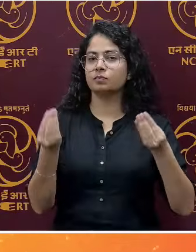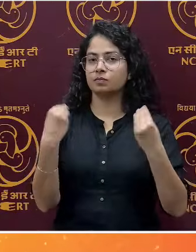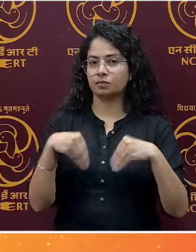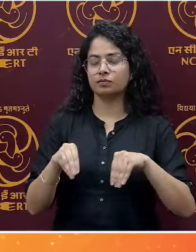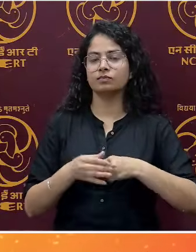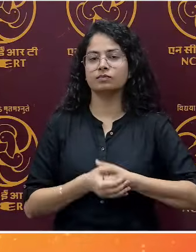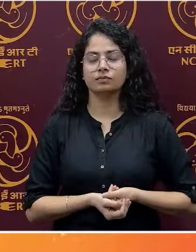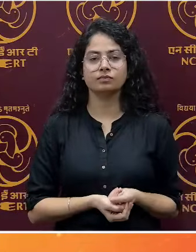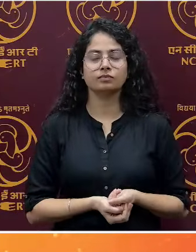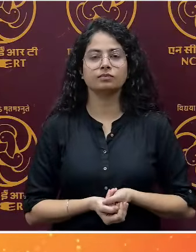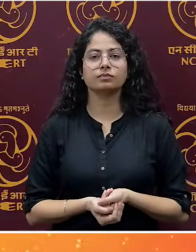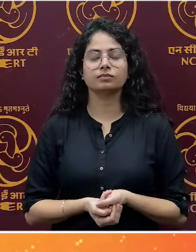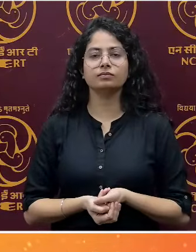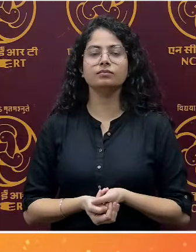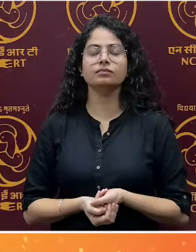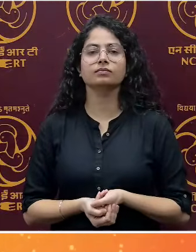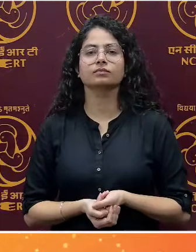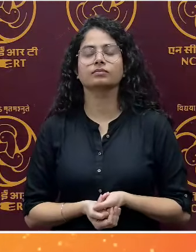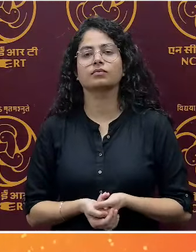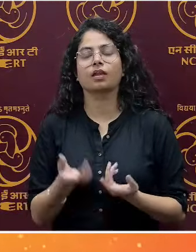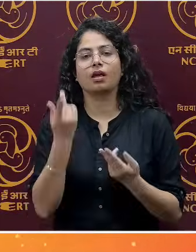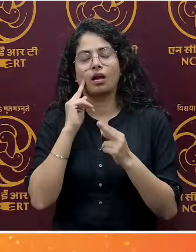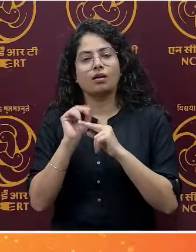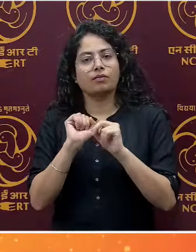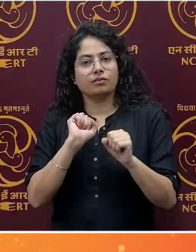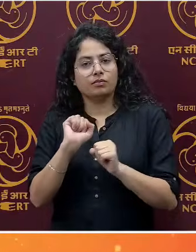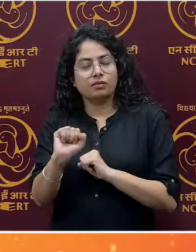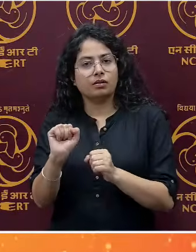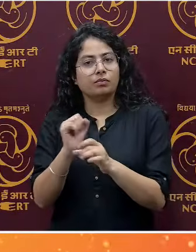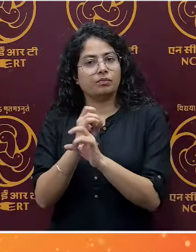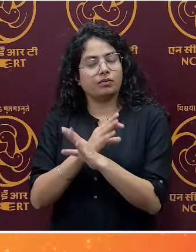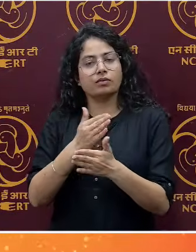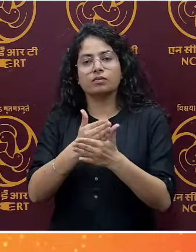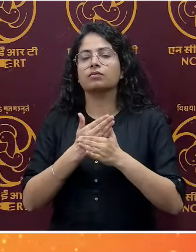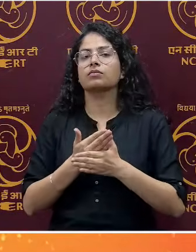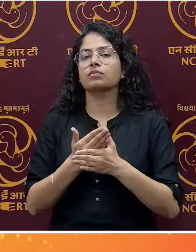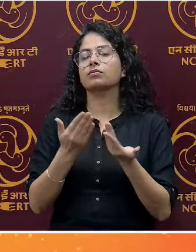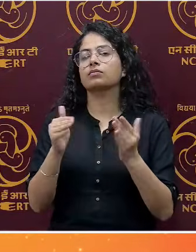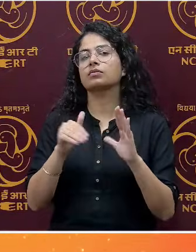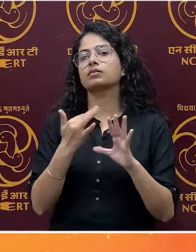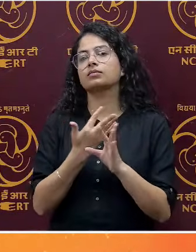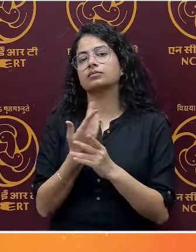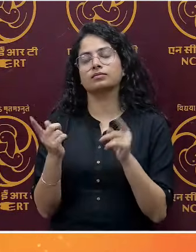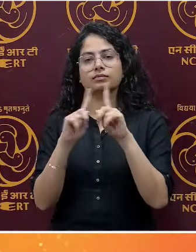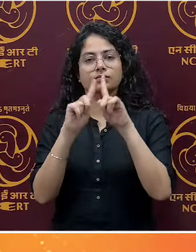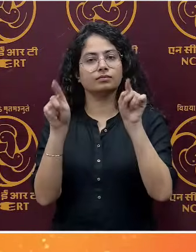labs. We would really appreciate if you share your feedback as well. Our email address is